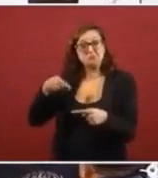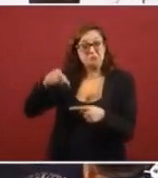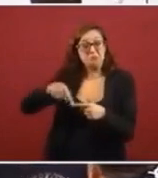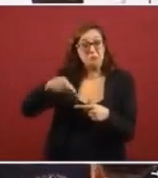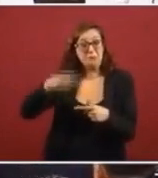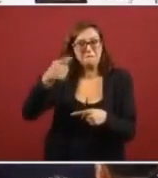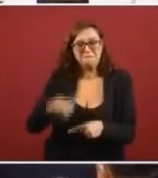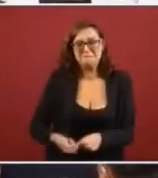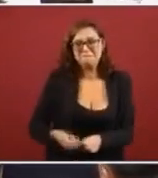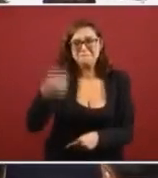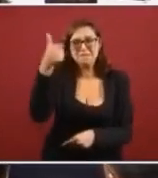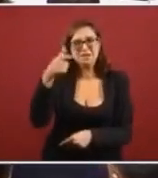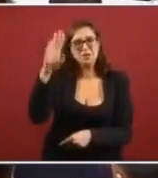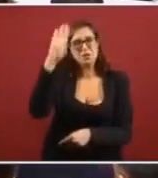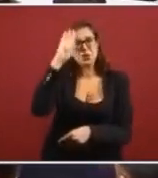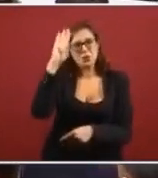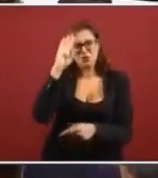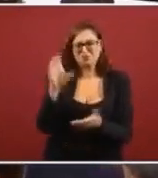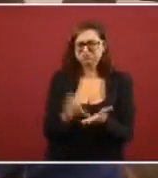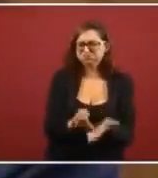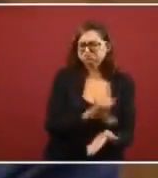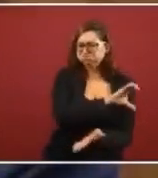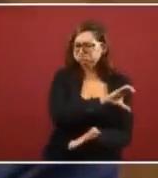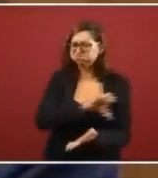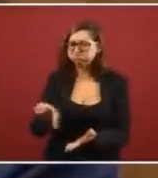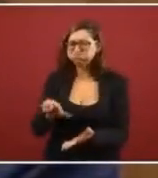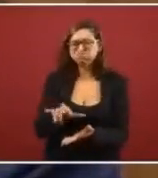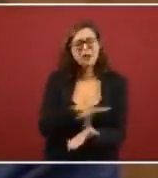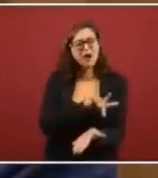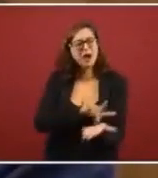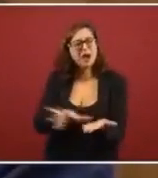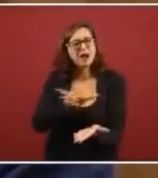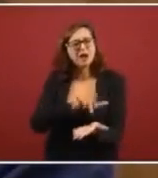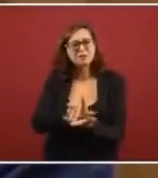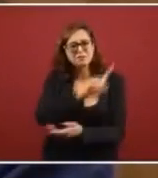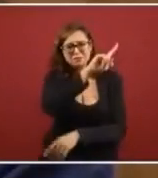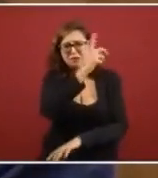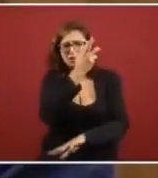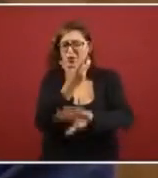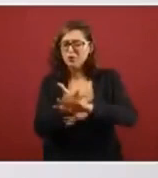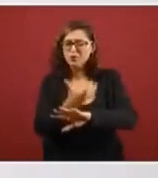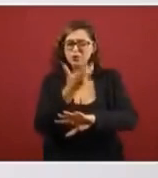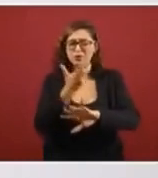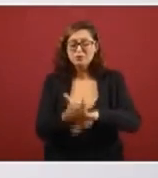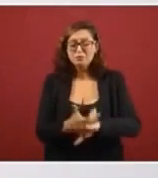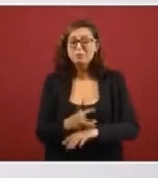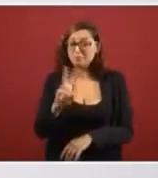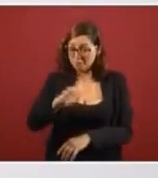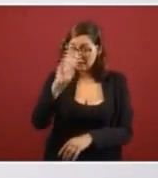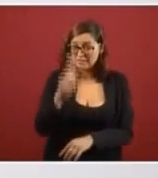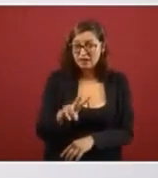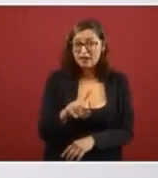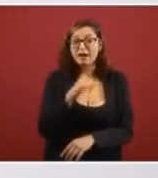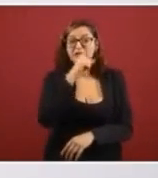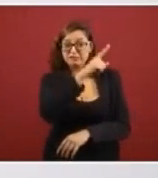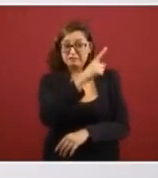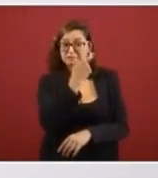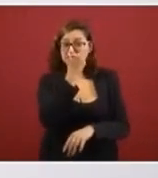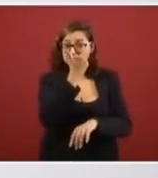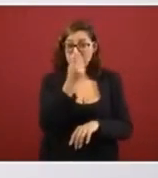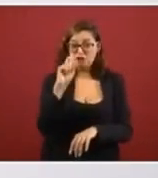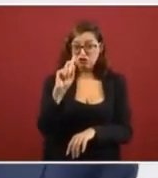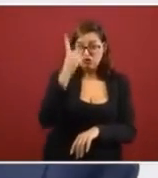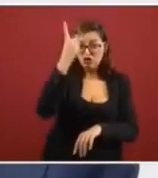that has been registered in all the history of our country the remissions